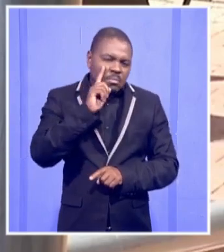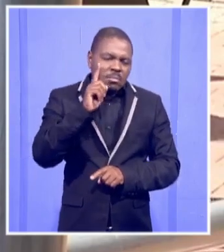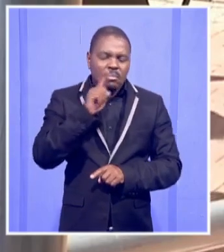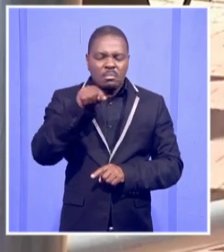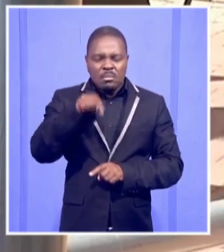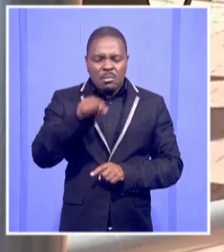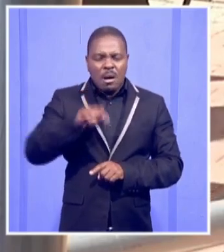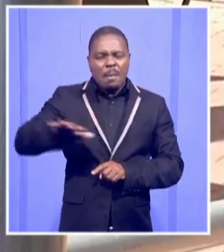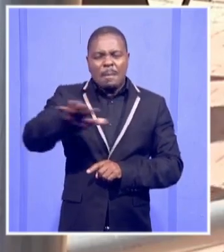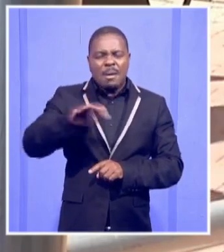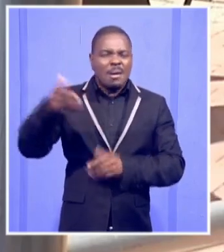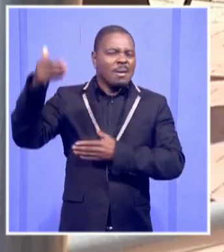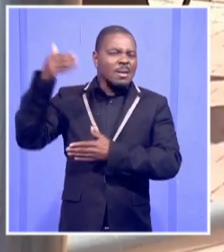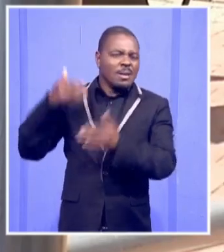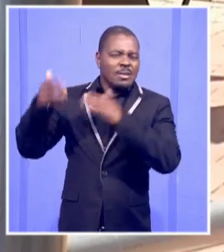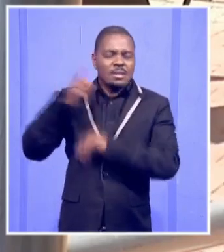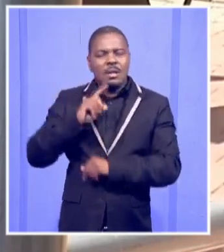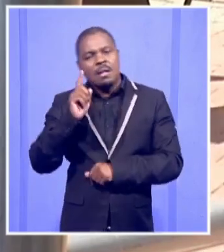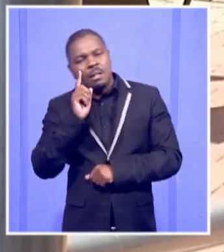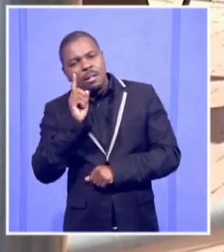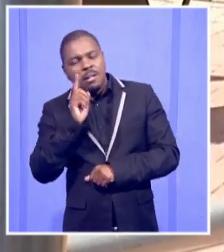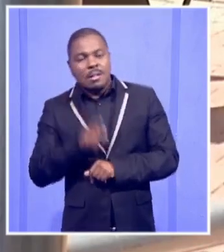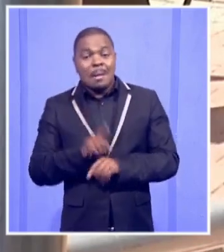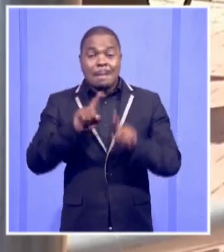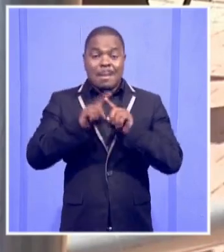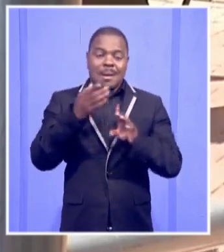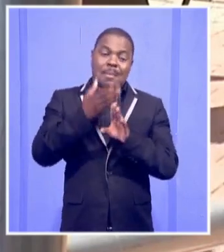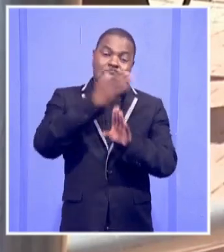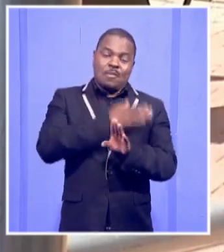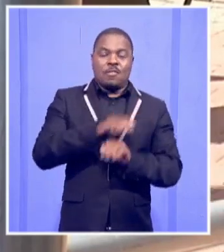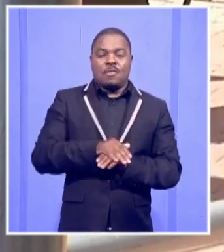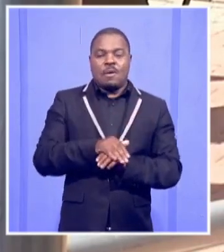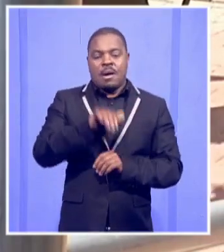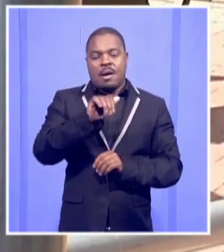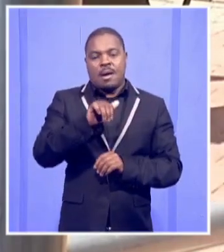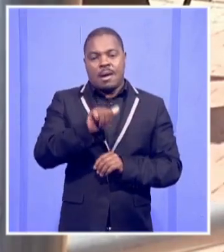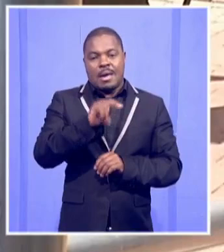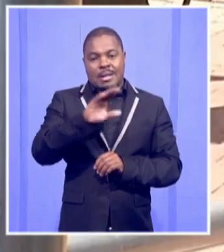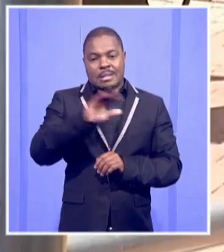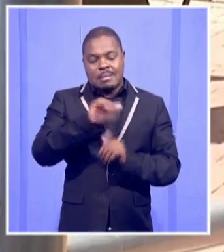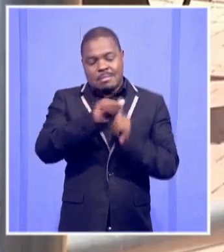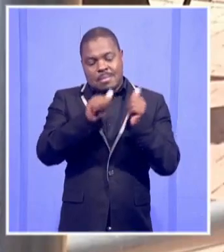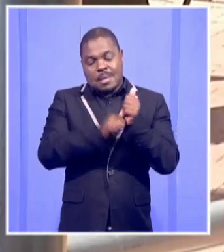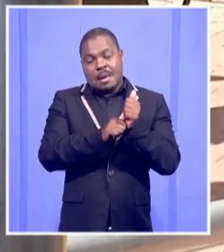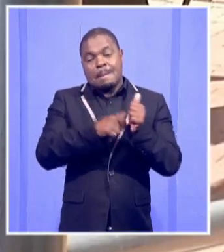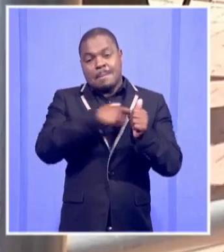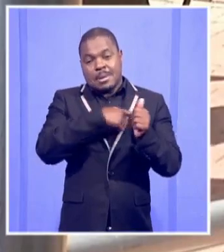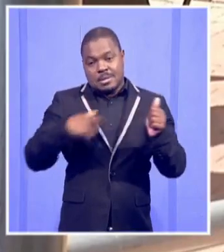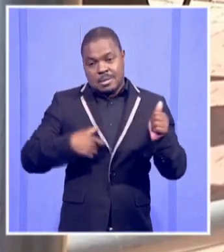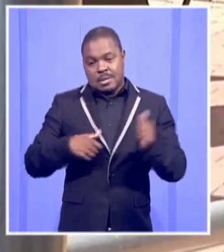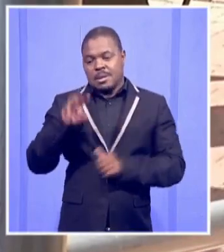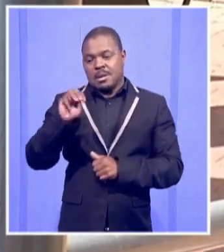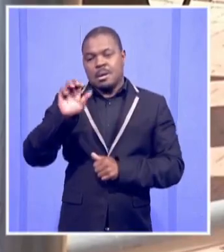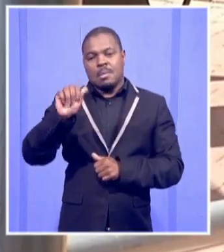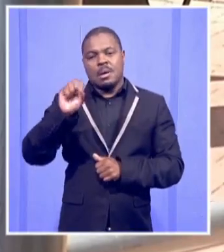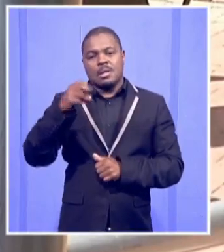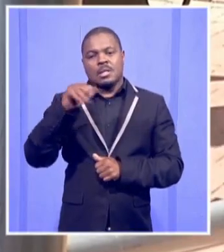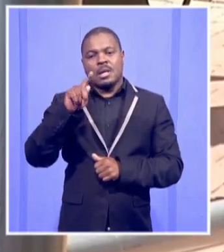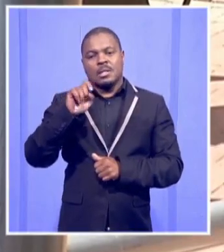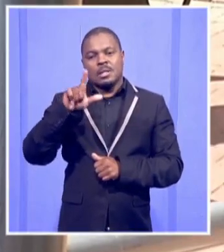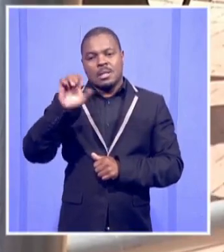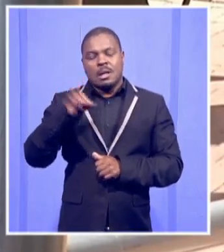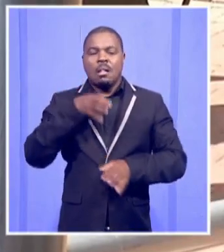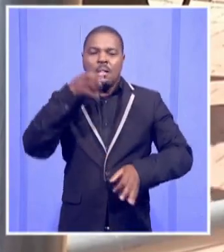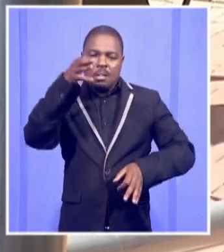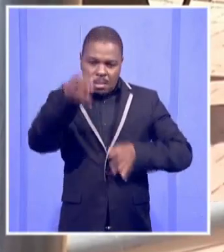this place. But earlier on, Paul Mashatile, the Deputy President of the ANC, was talking about the significance of